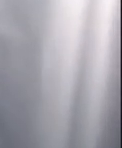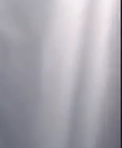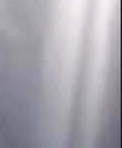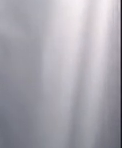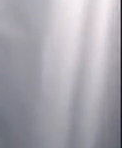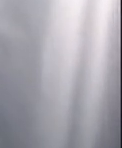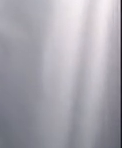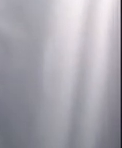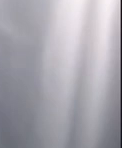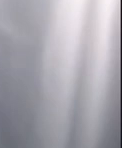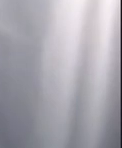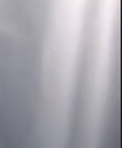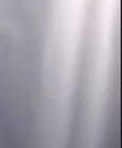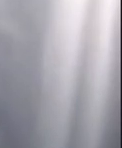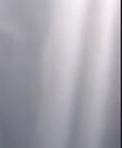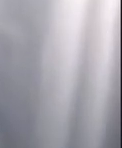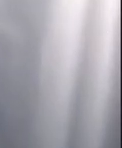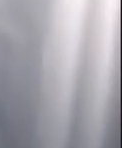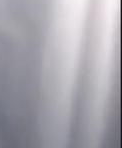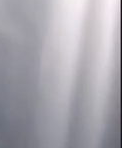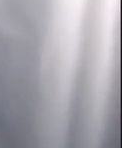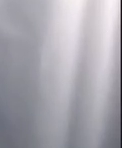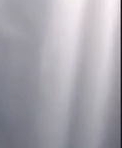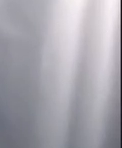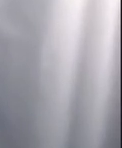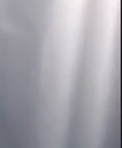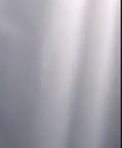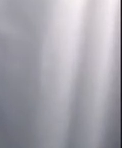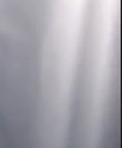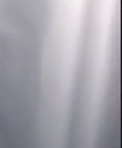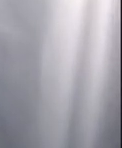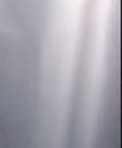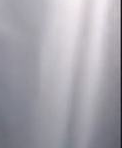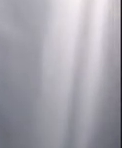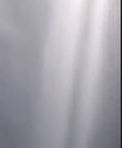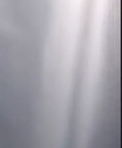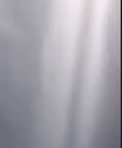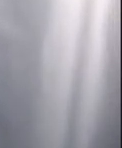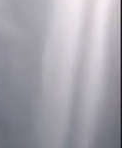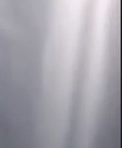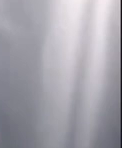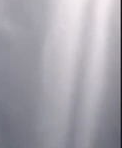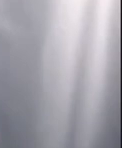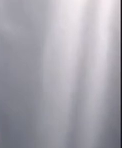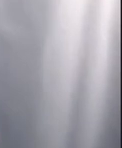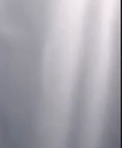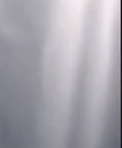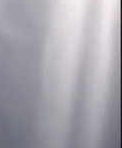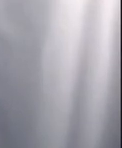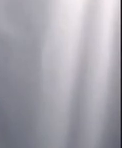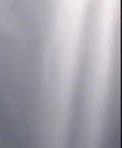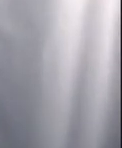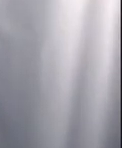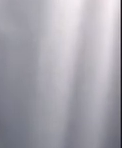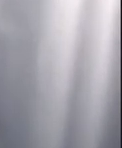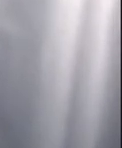Well, Dr. Swanson, thank you for sharing your email. Should anyone have any questions that they didn't have a chance to ask, and thank you for